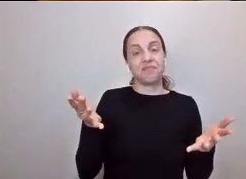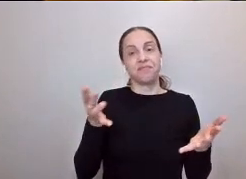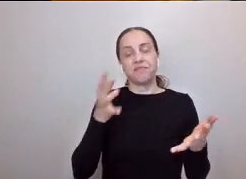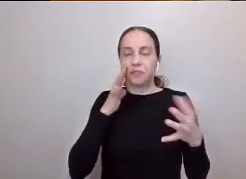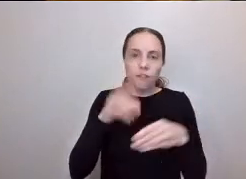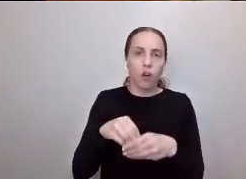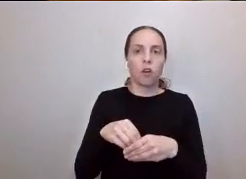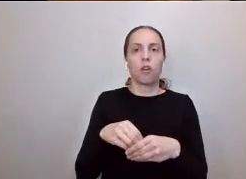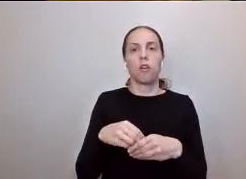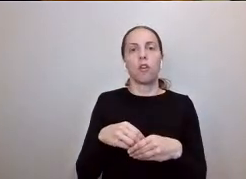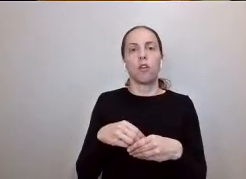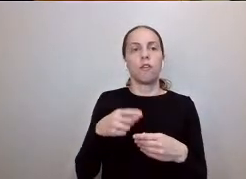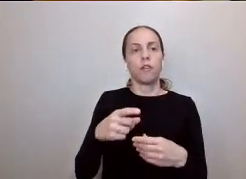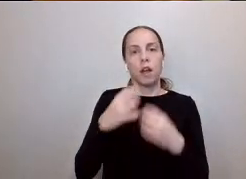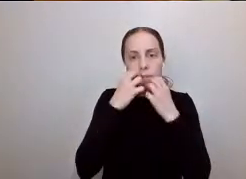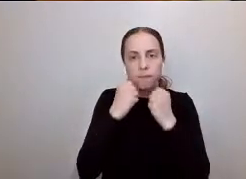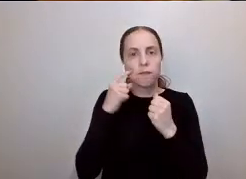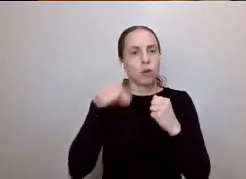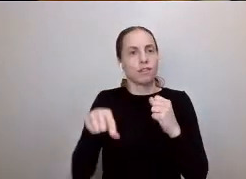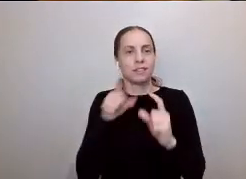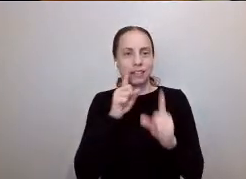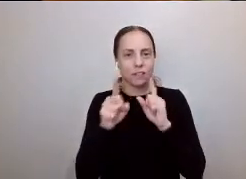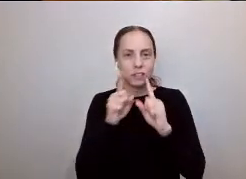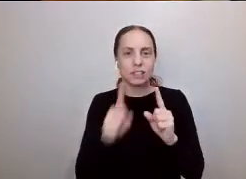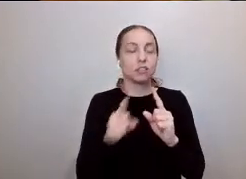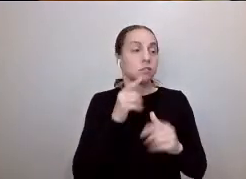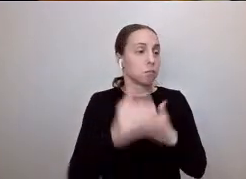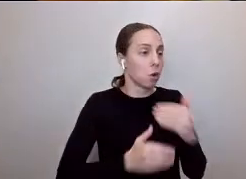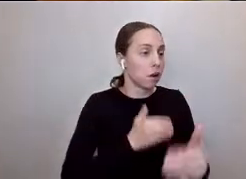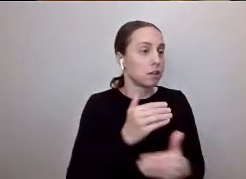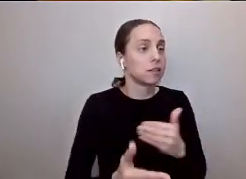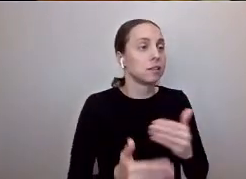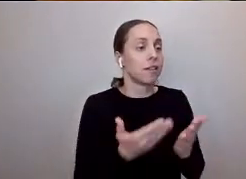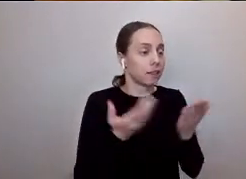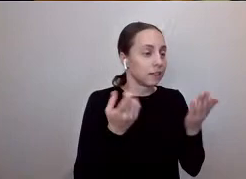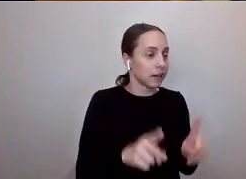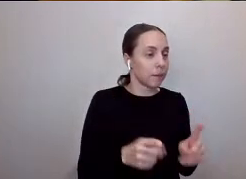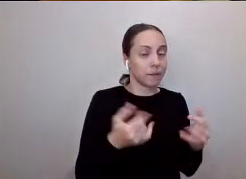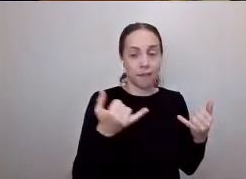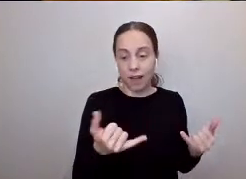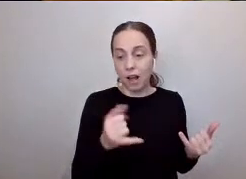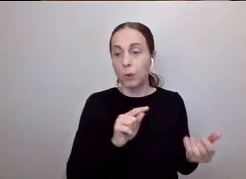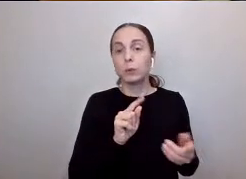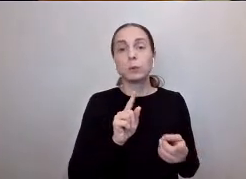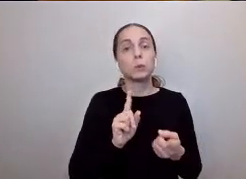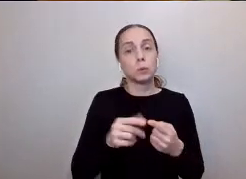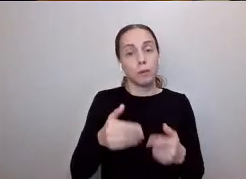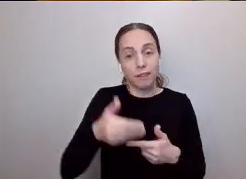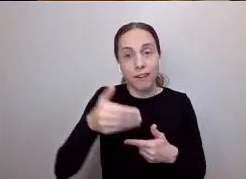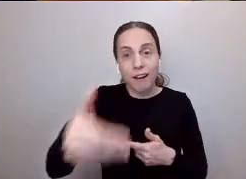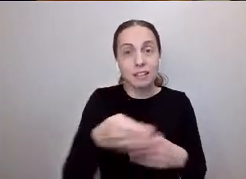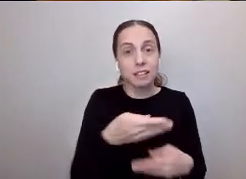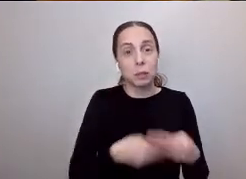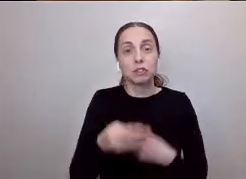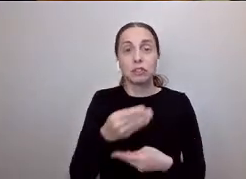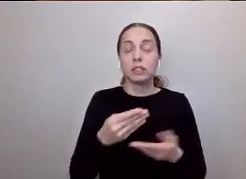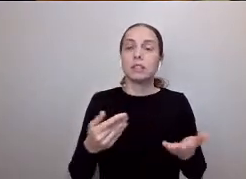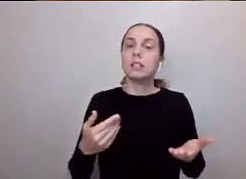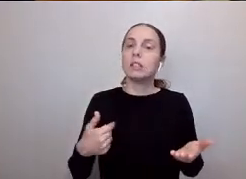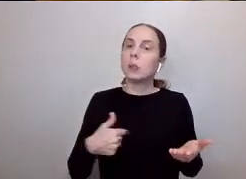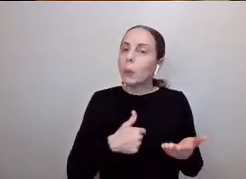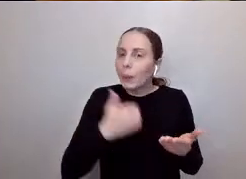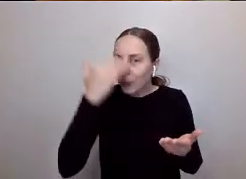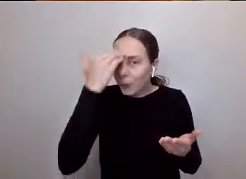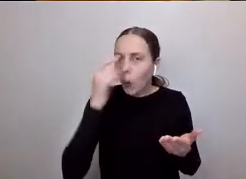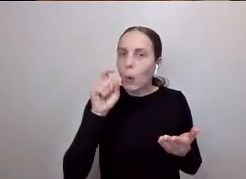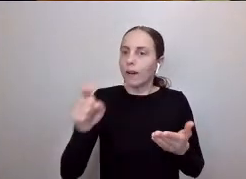have between now and the next budget, we know that we're going to have to make the case for whatever level of police funding we